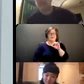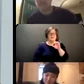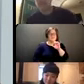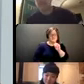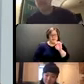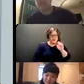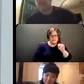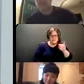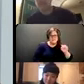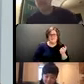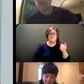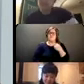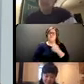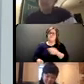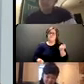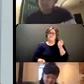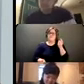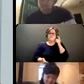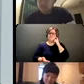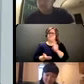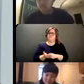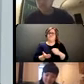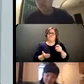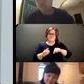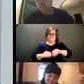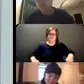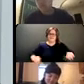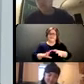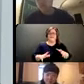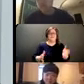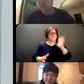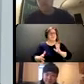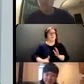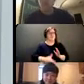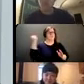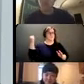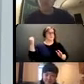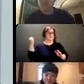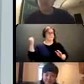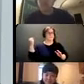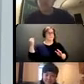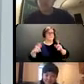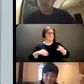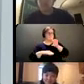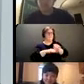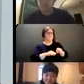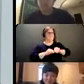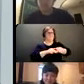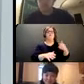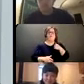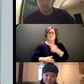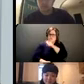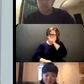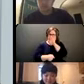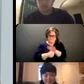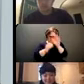we recognize our privilege in working on stolen and unceded lands and are working to unlearn colonial structures and move towards reconciliation. A